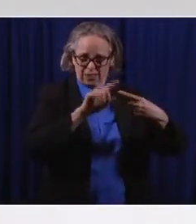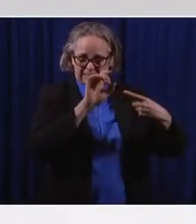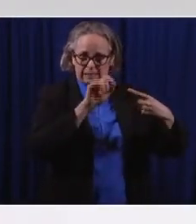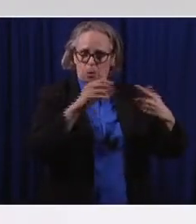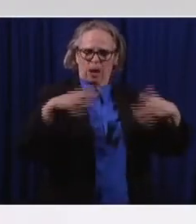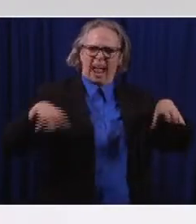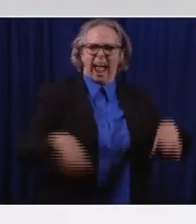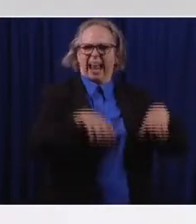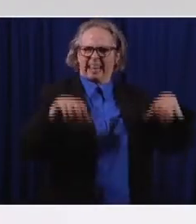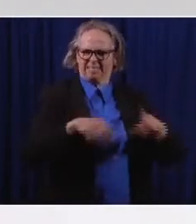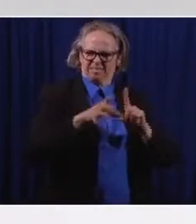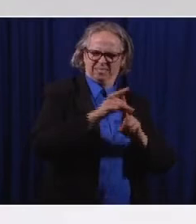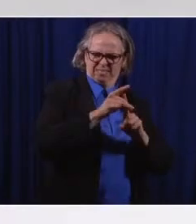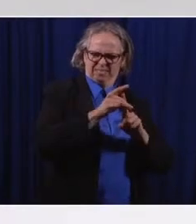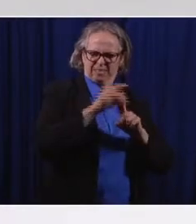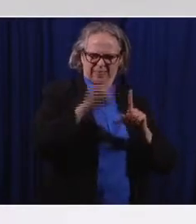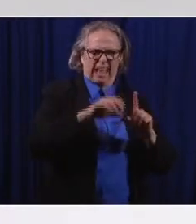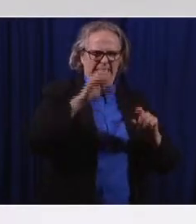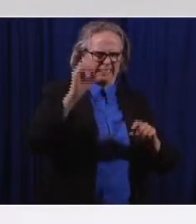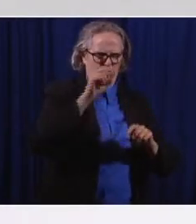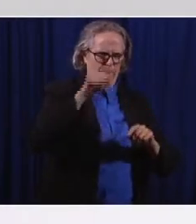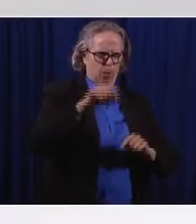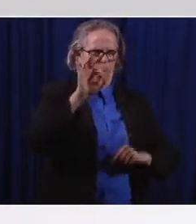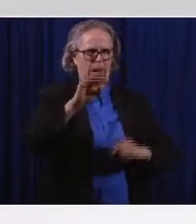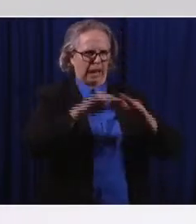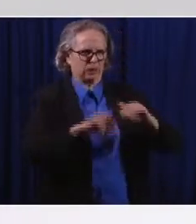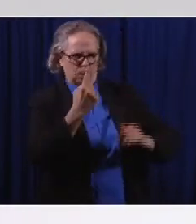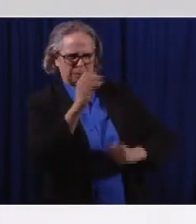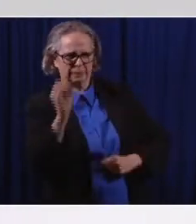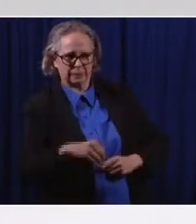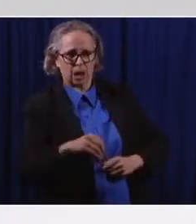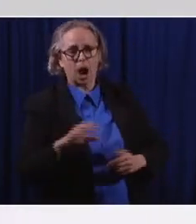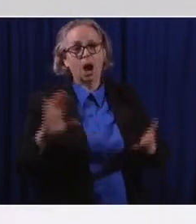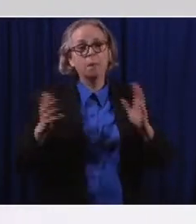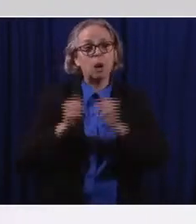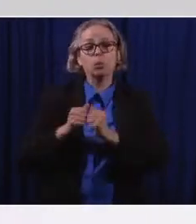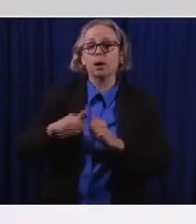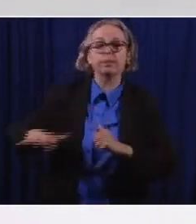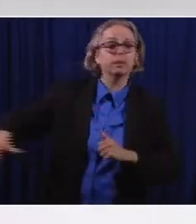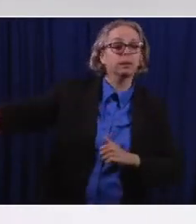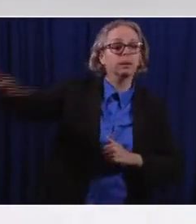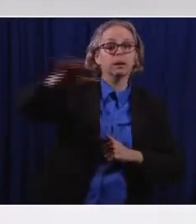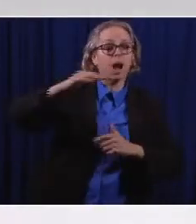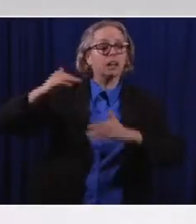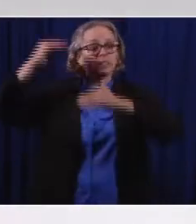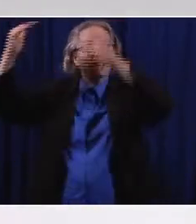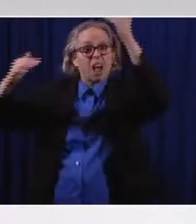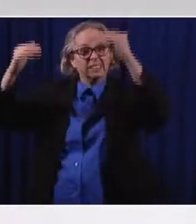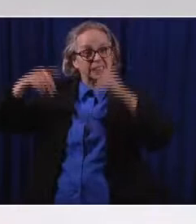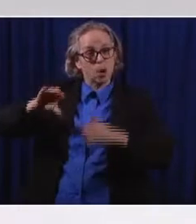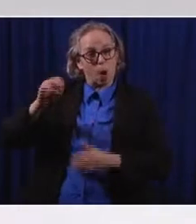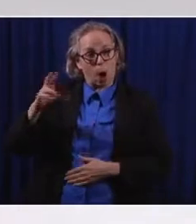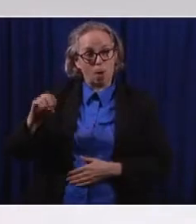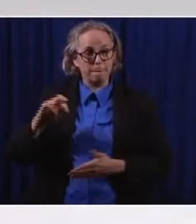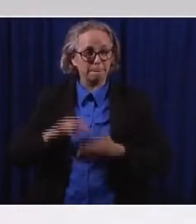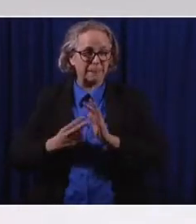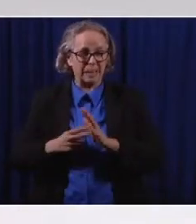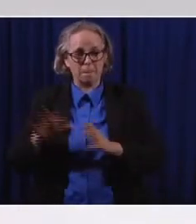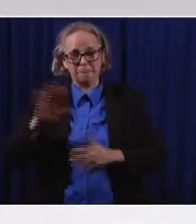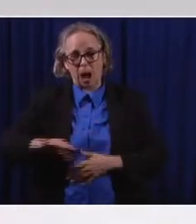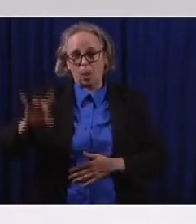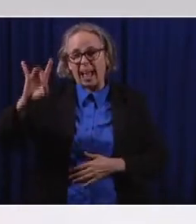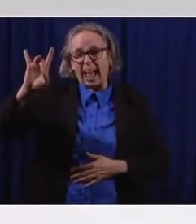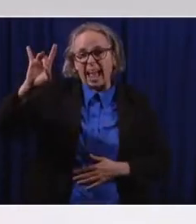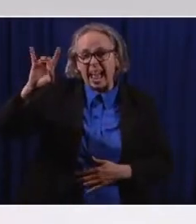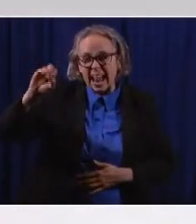period of July. And if you look at the population of Ohio adults, that corresponds to about 80,000 Ohio adults who would